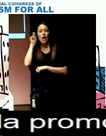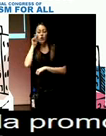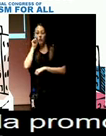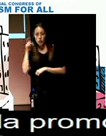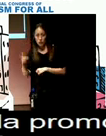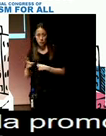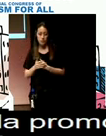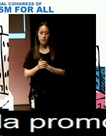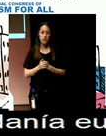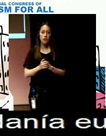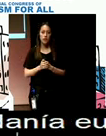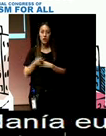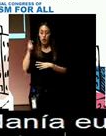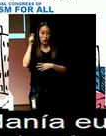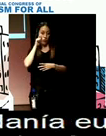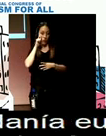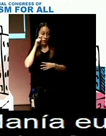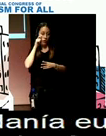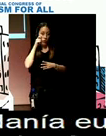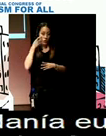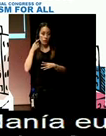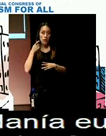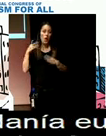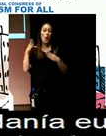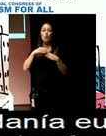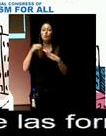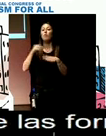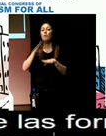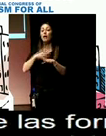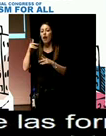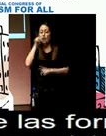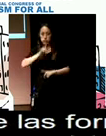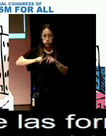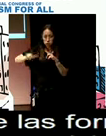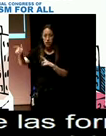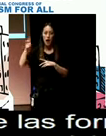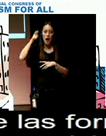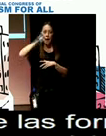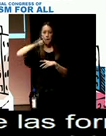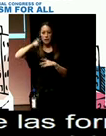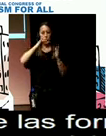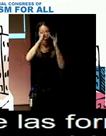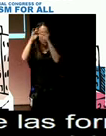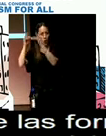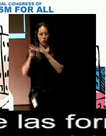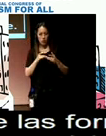and create a vision of real citizenship throughout Europe, that we are one and the